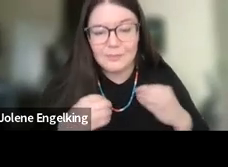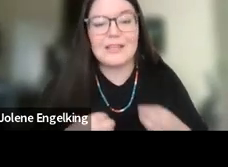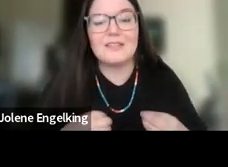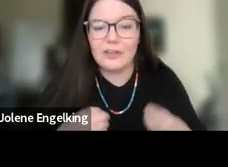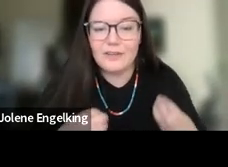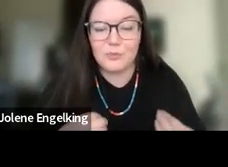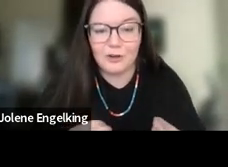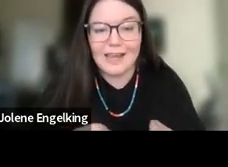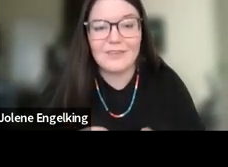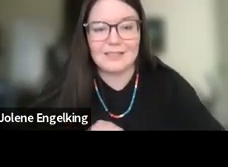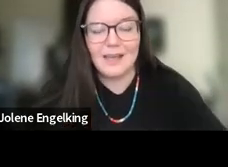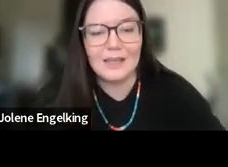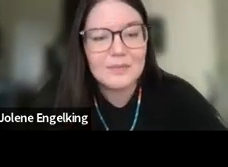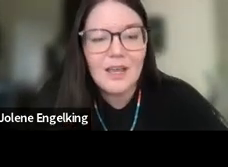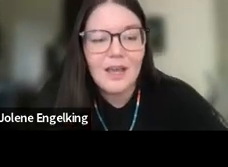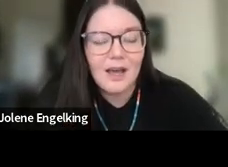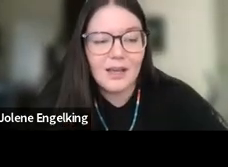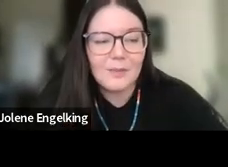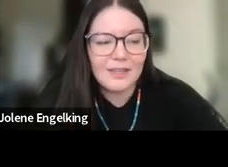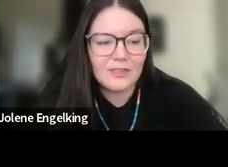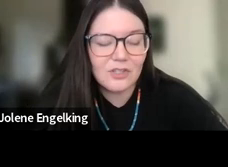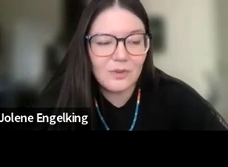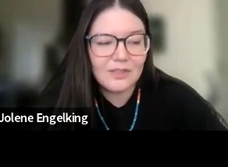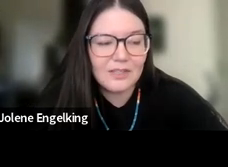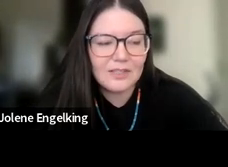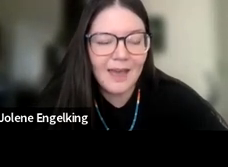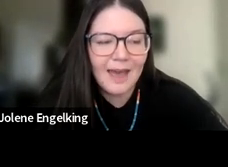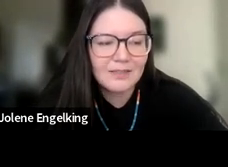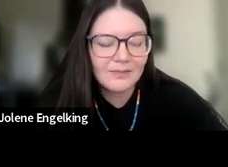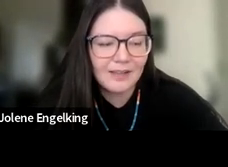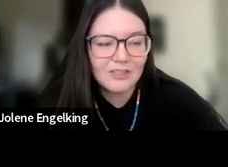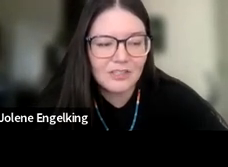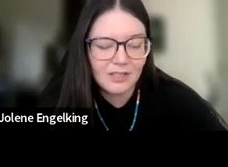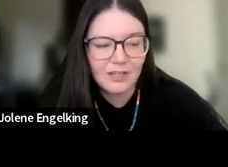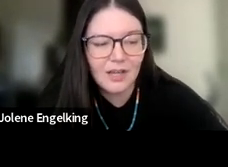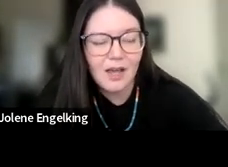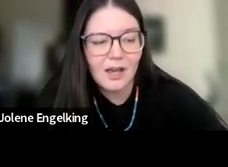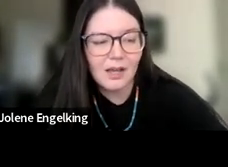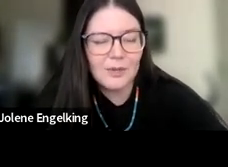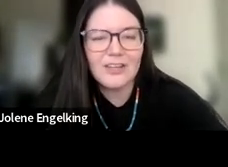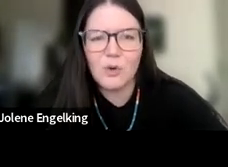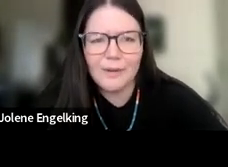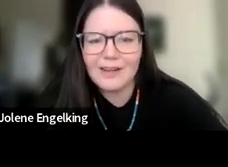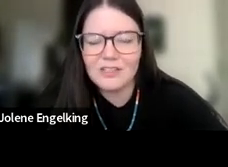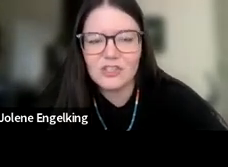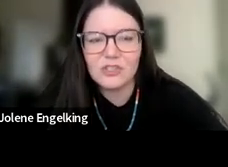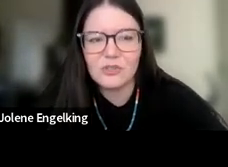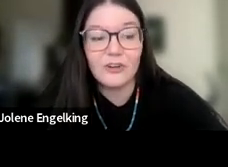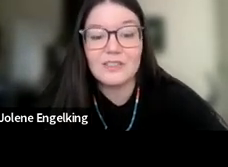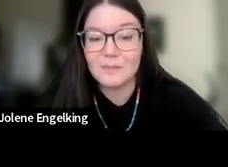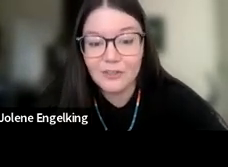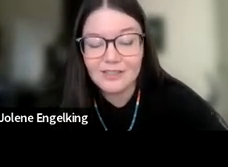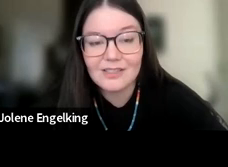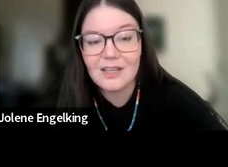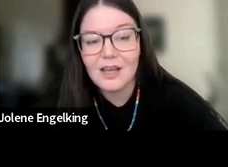told to keep things very, very private at times. And so when these acts of violence are done to our bodies, to